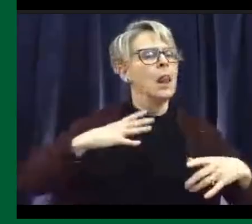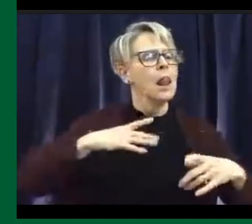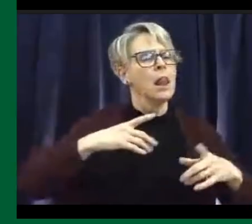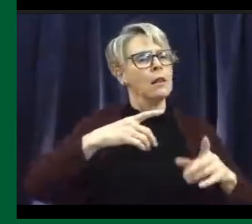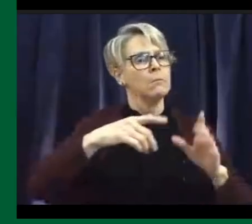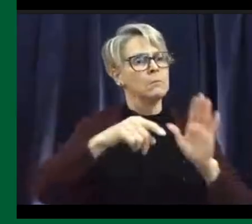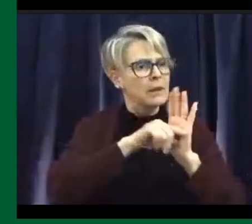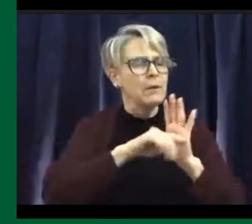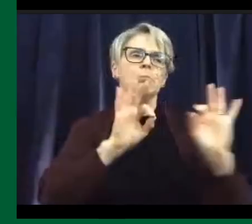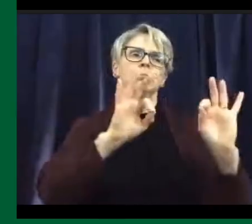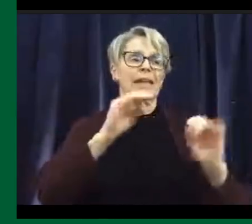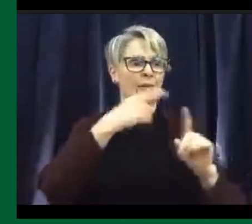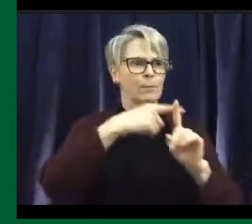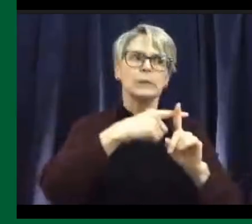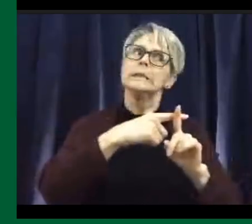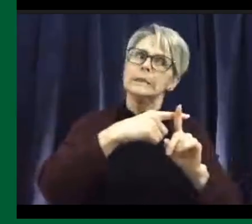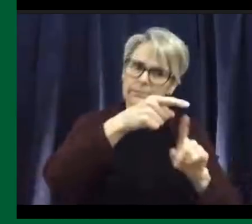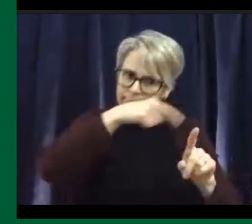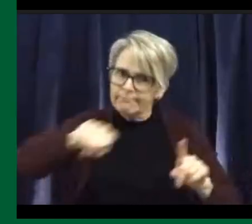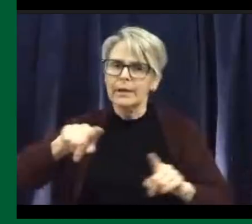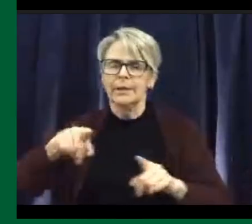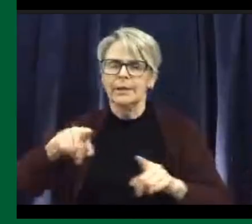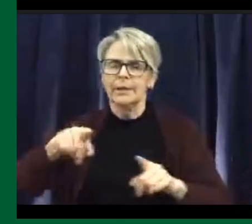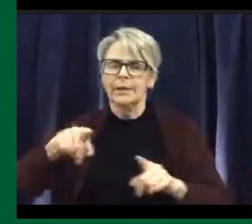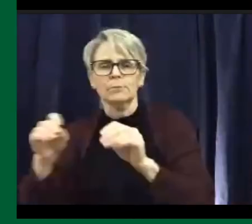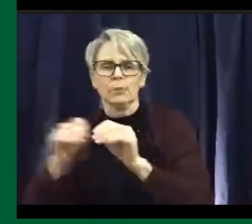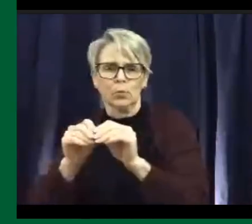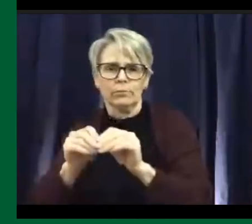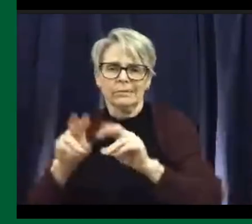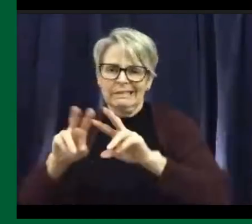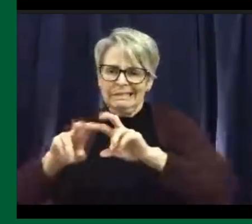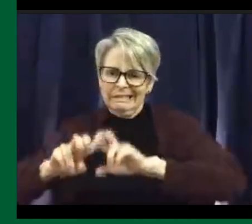but the existing pathway will be there for symptomatic. So I think,